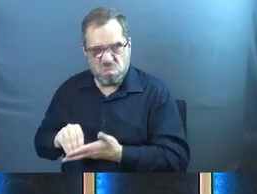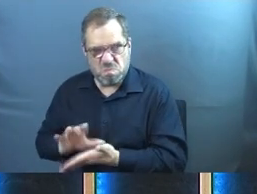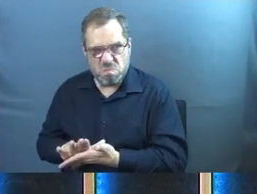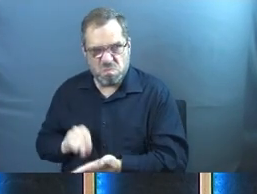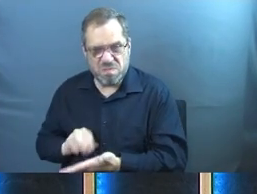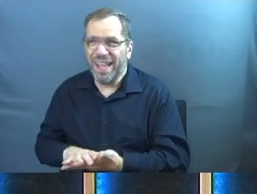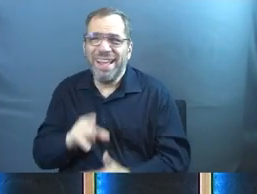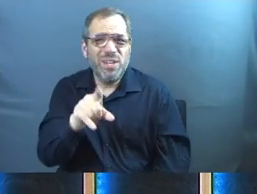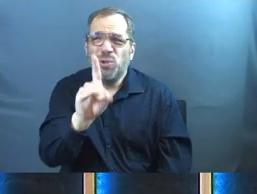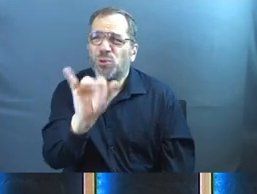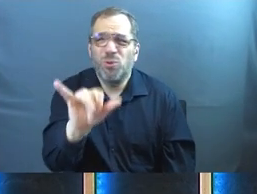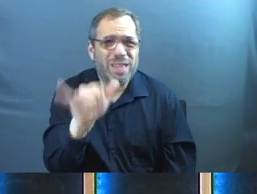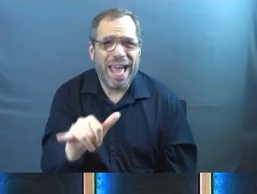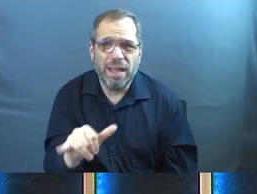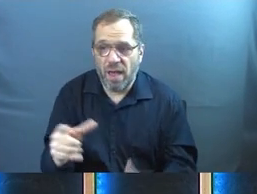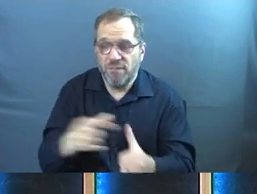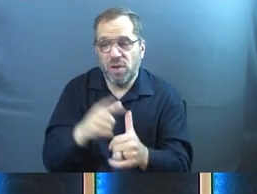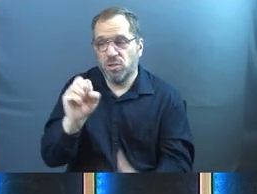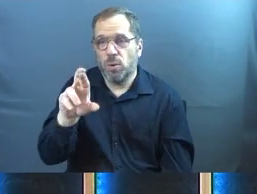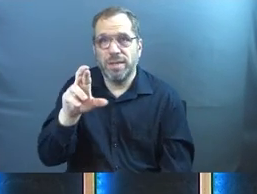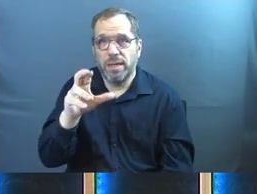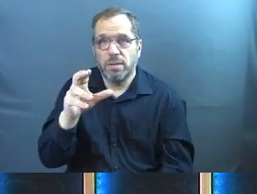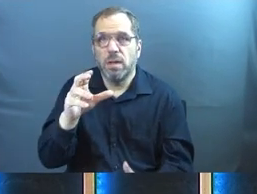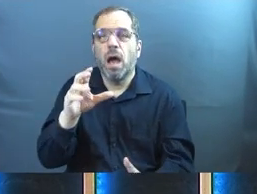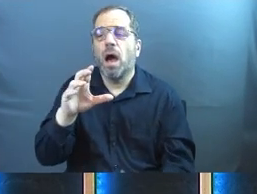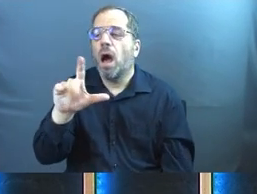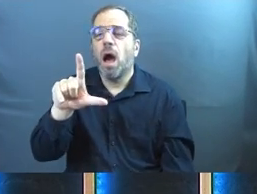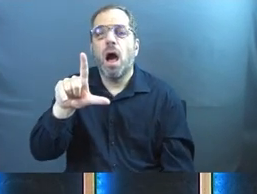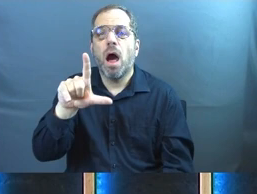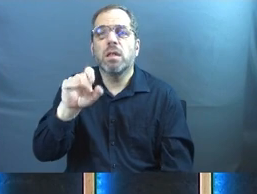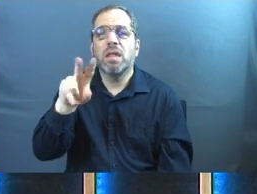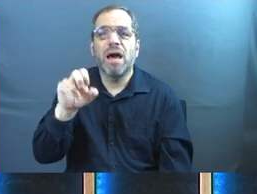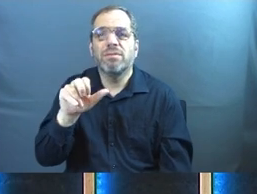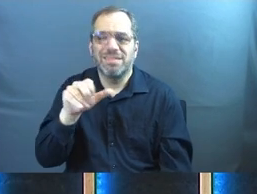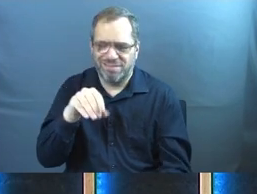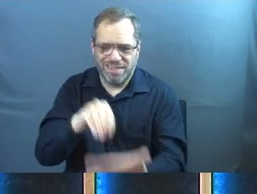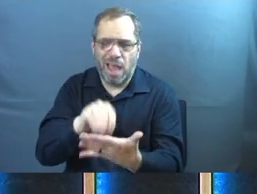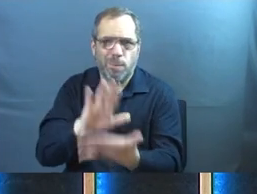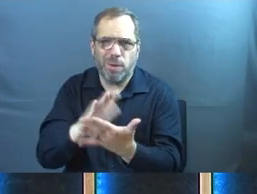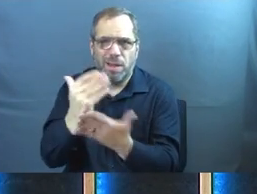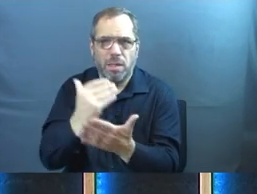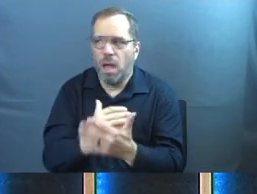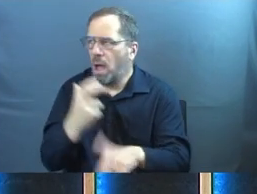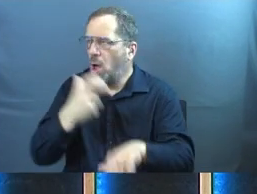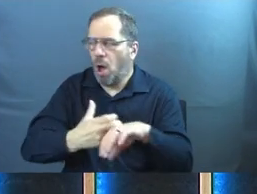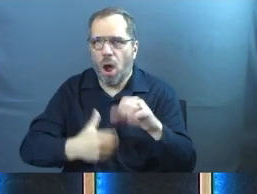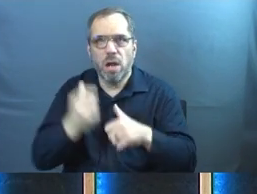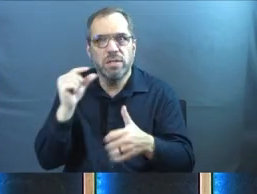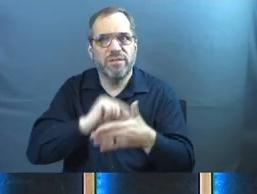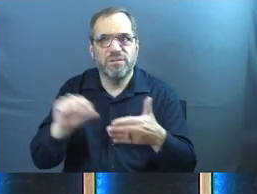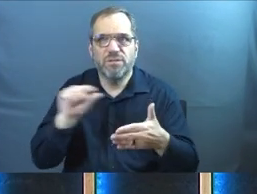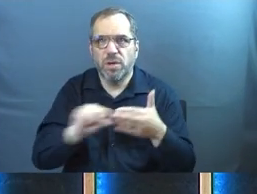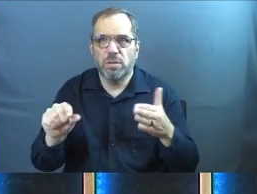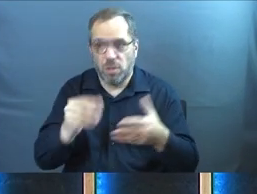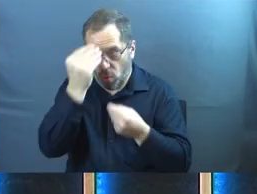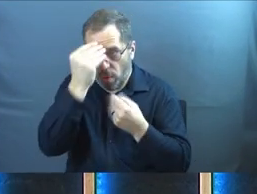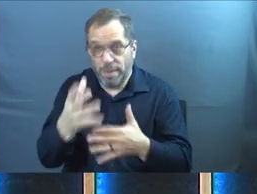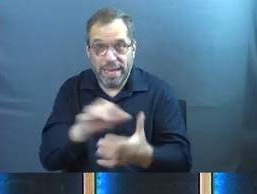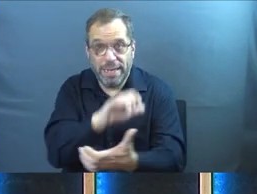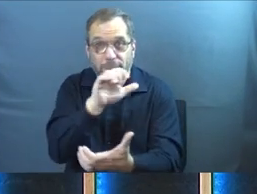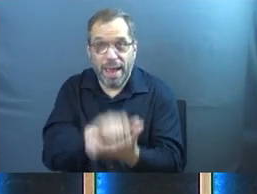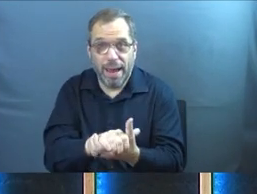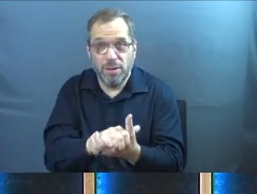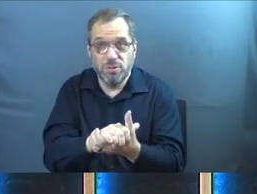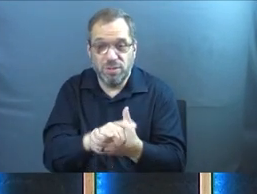it. But 1 Corinthians says, love keeps no record of wrongs. Amen. One of the hardest verses to obey in a